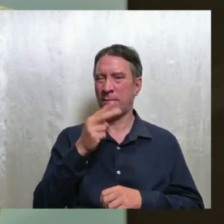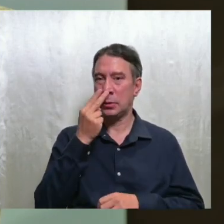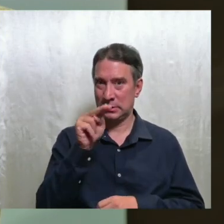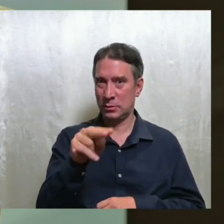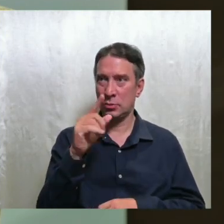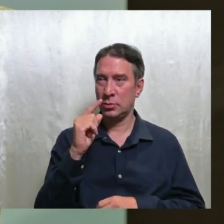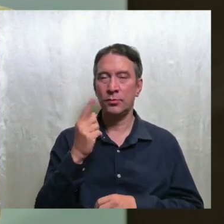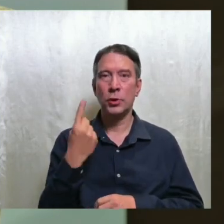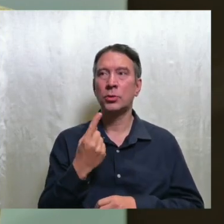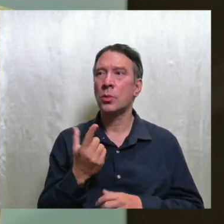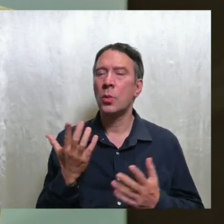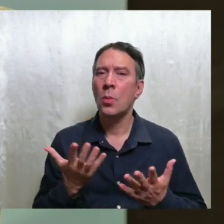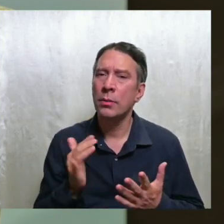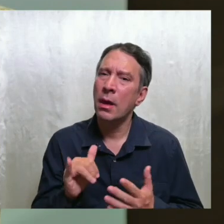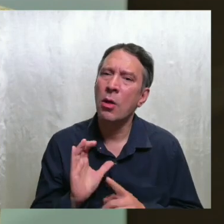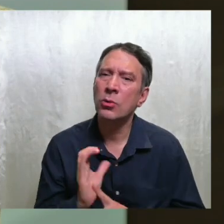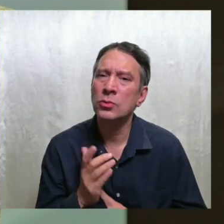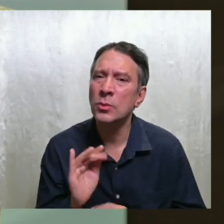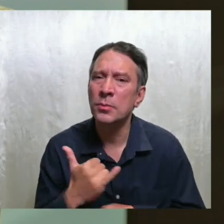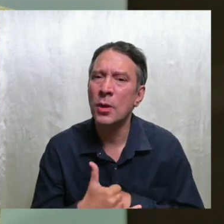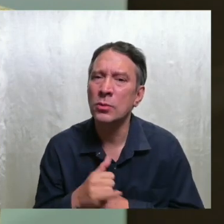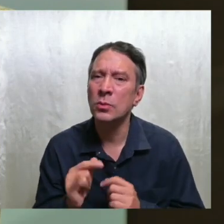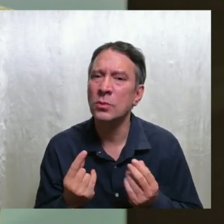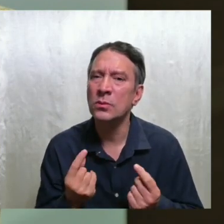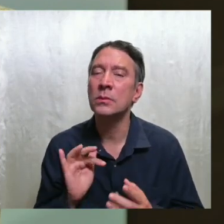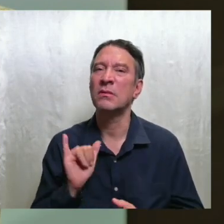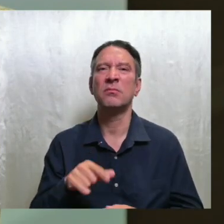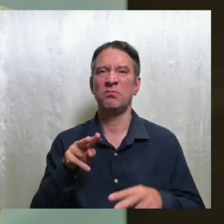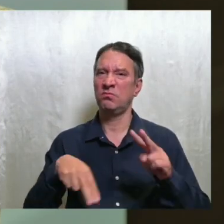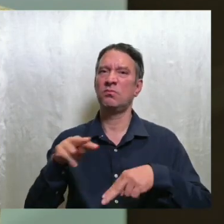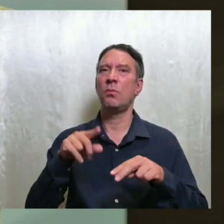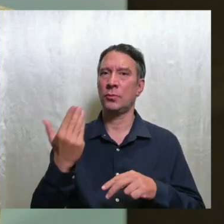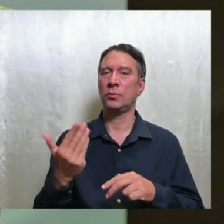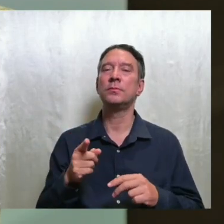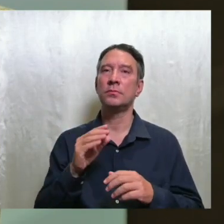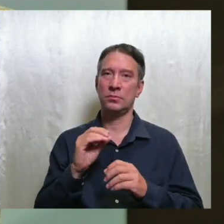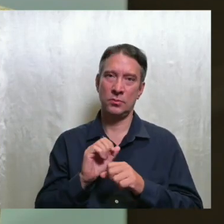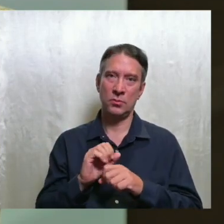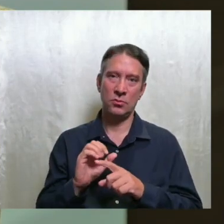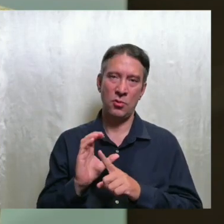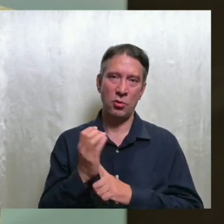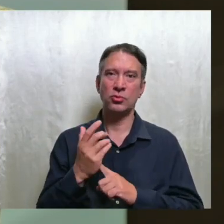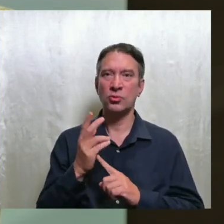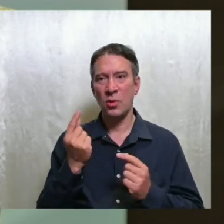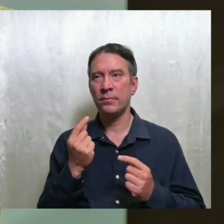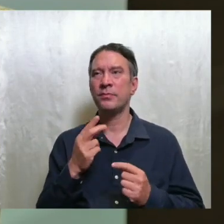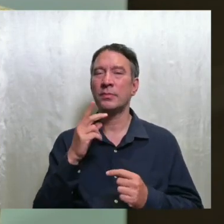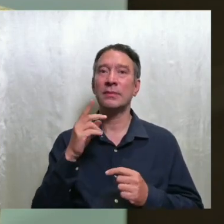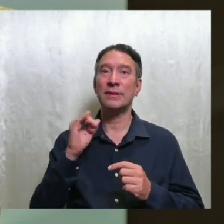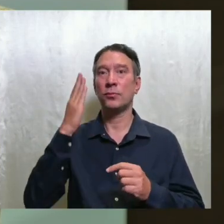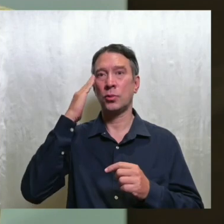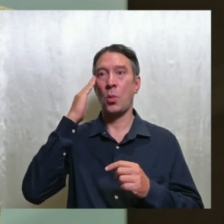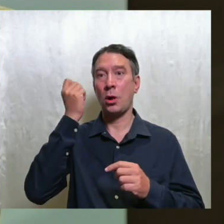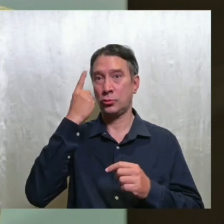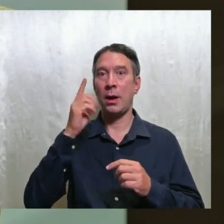local context, for example. So we essentially look for partners who, of course, align to our strategy